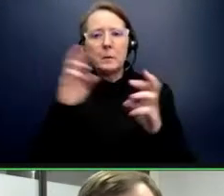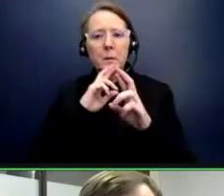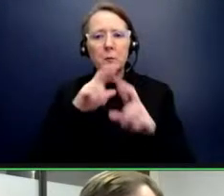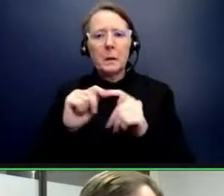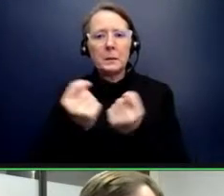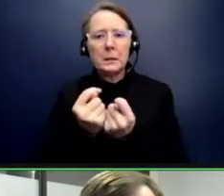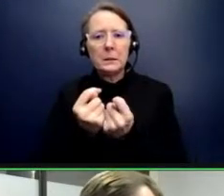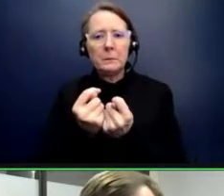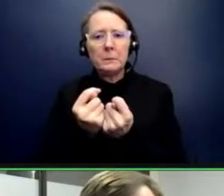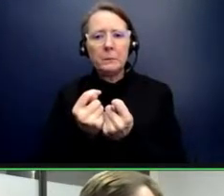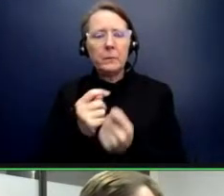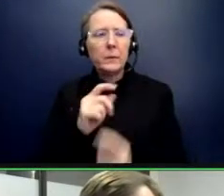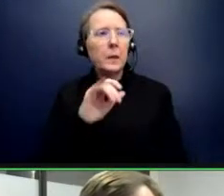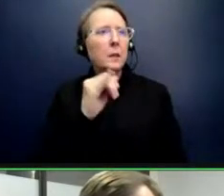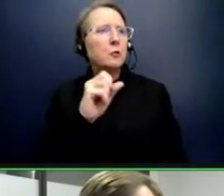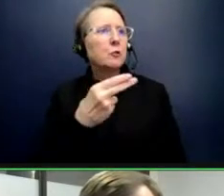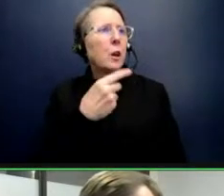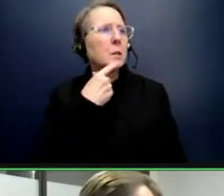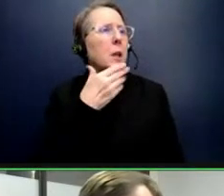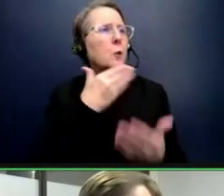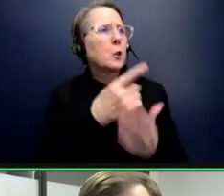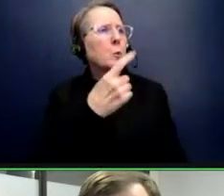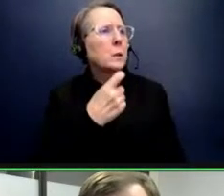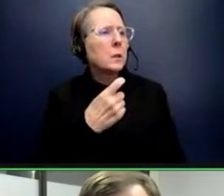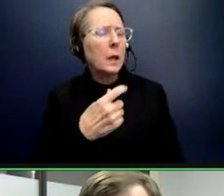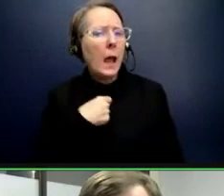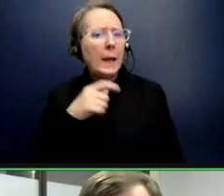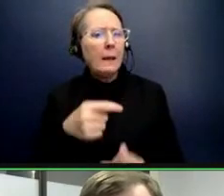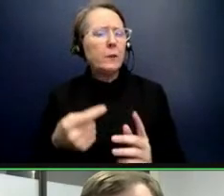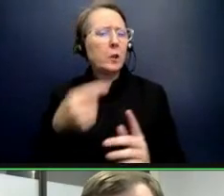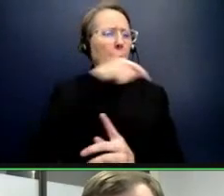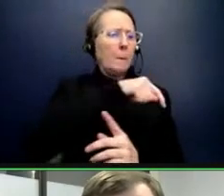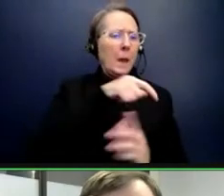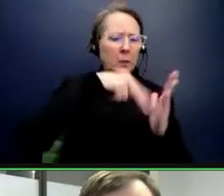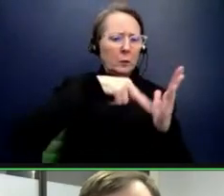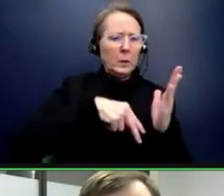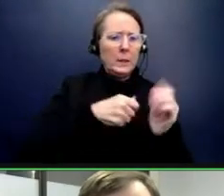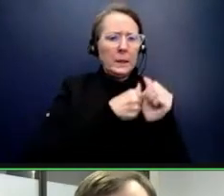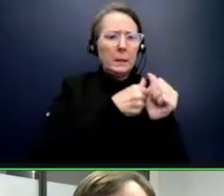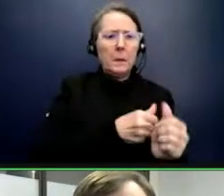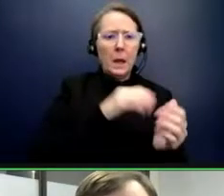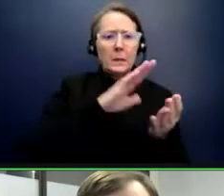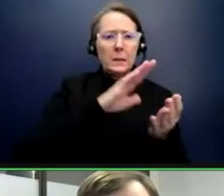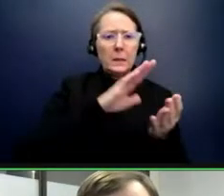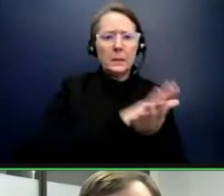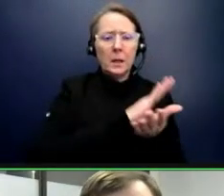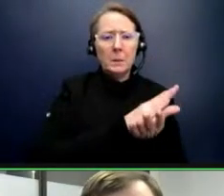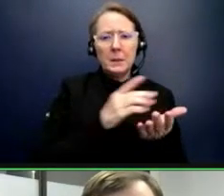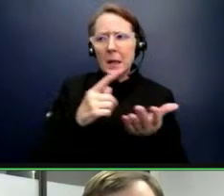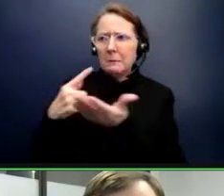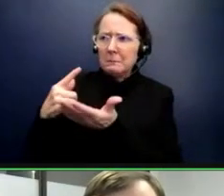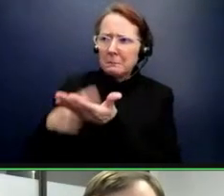Excellent question. I'd have to go back and look at the compliance documents and consult with legal, but it's possible.